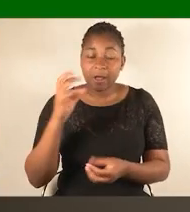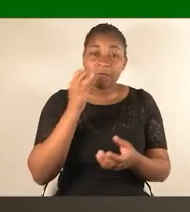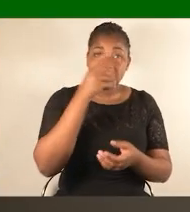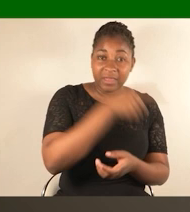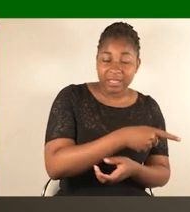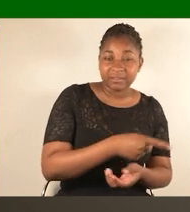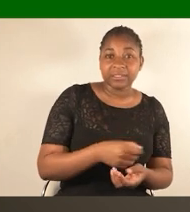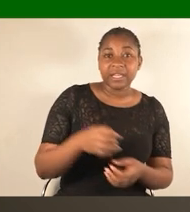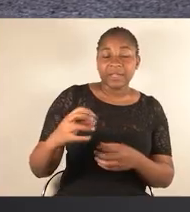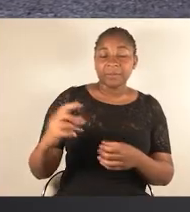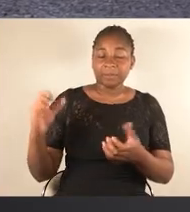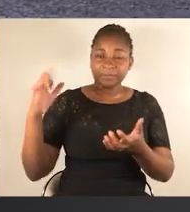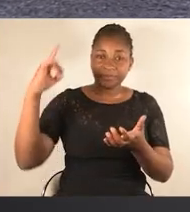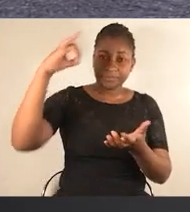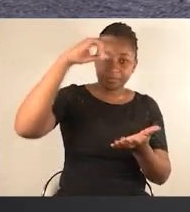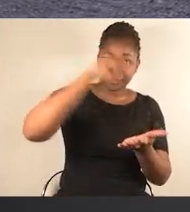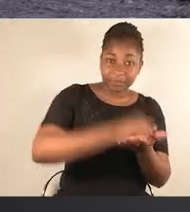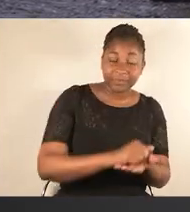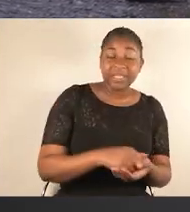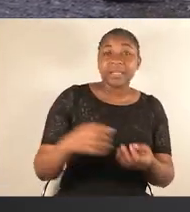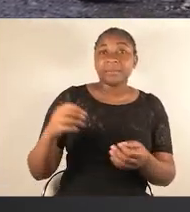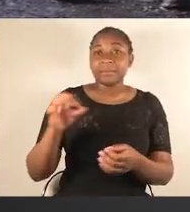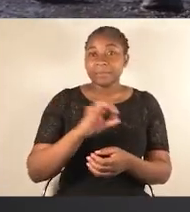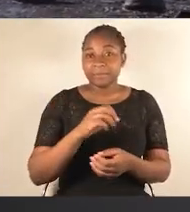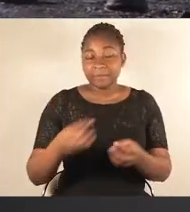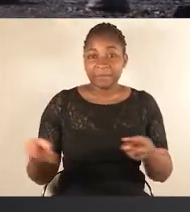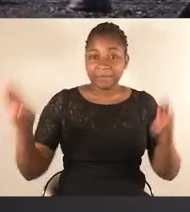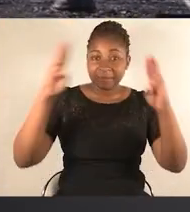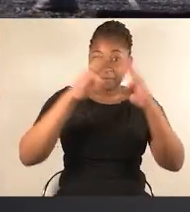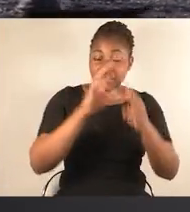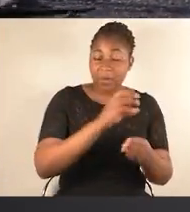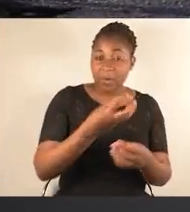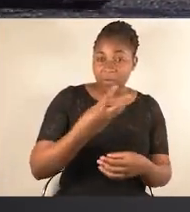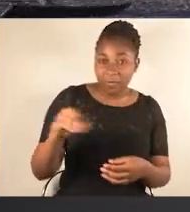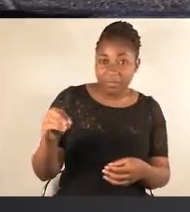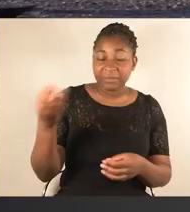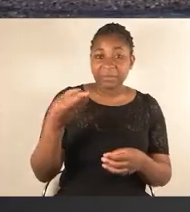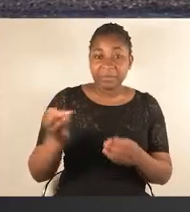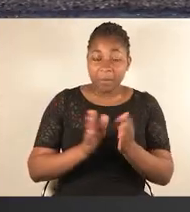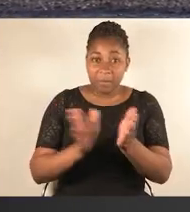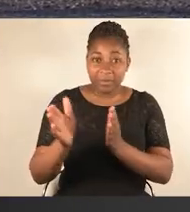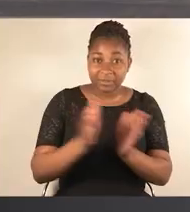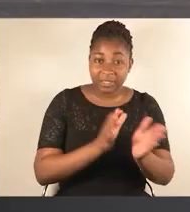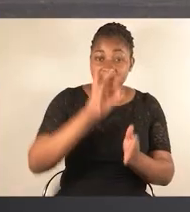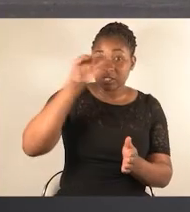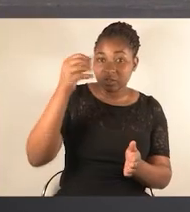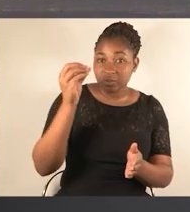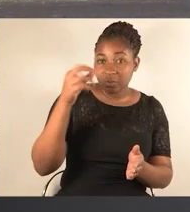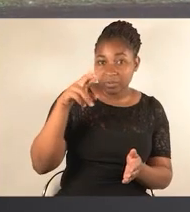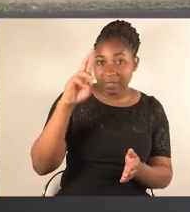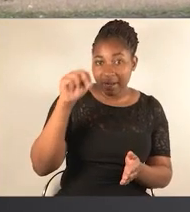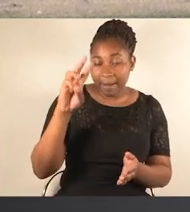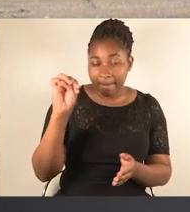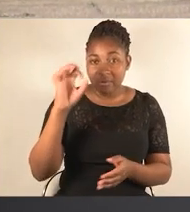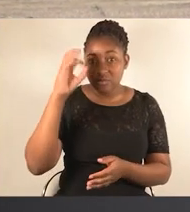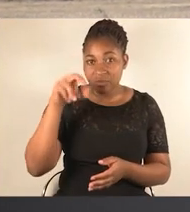to refurbish the airport. Minister of State in the President's Office, in charge of implementation and monitoring, Joram